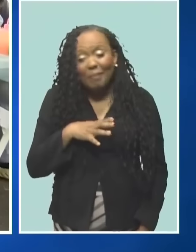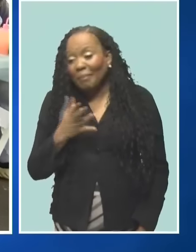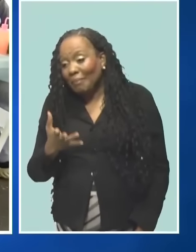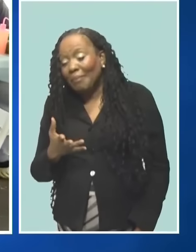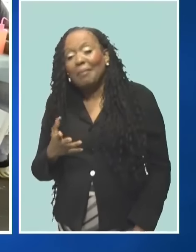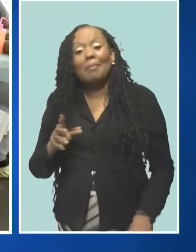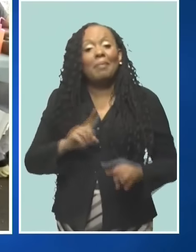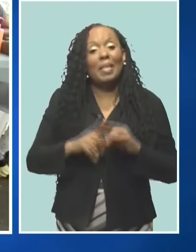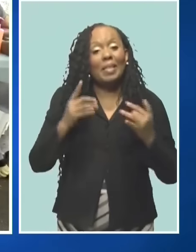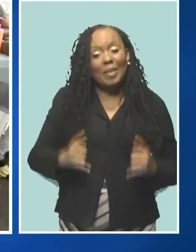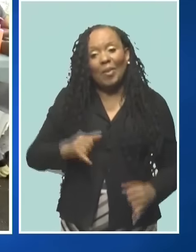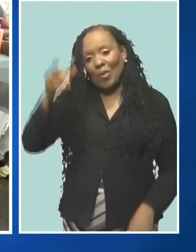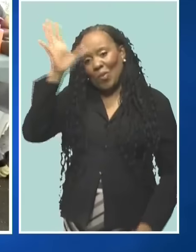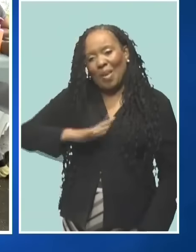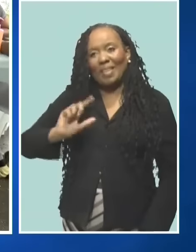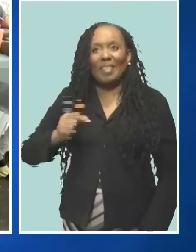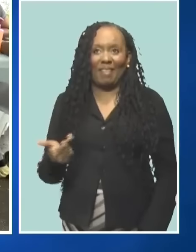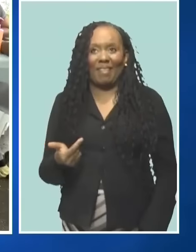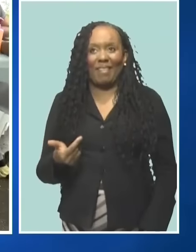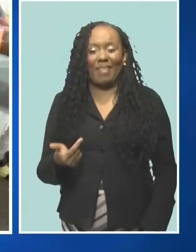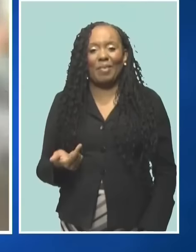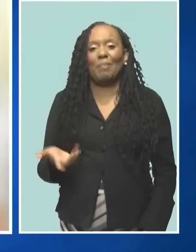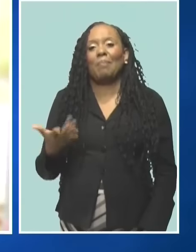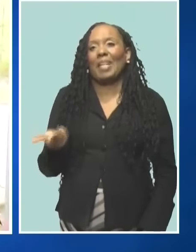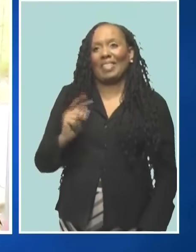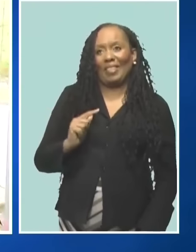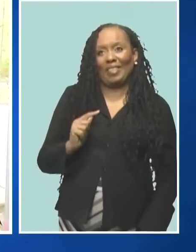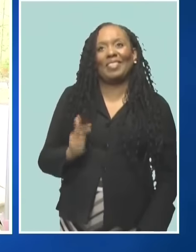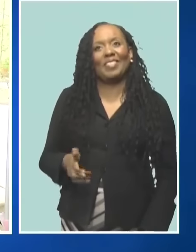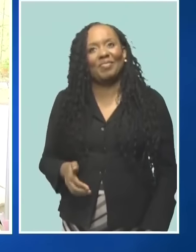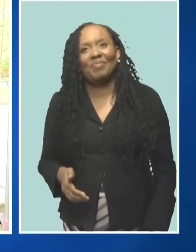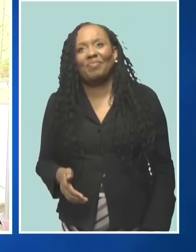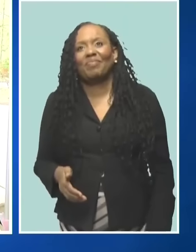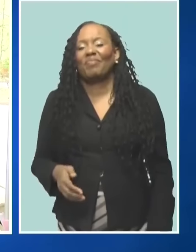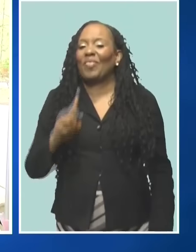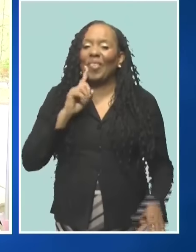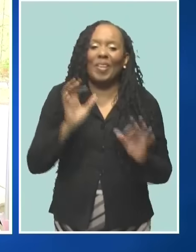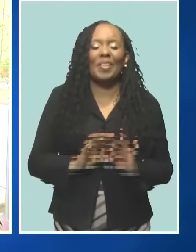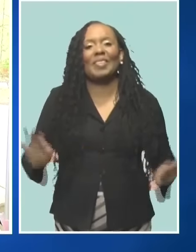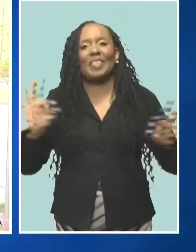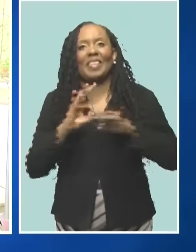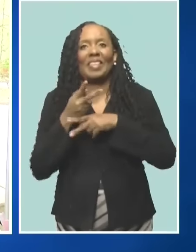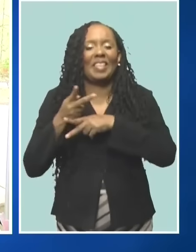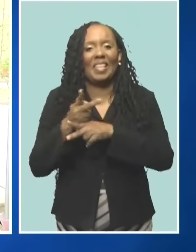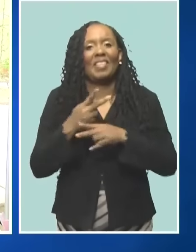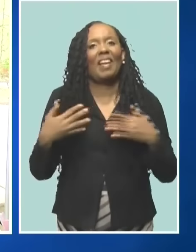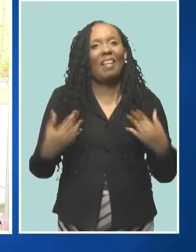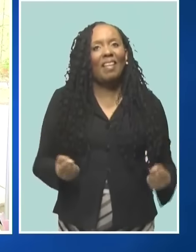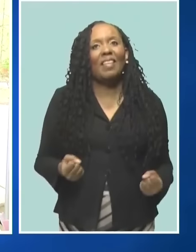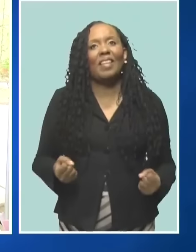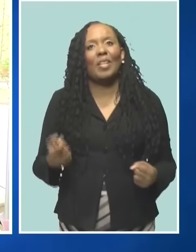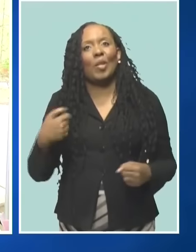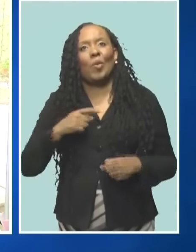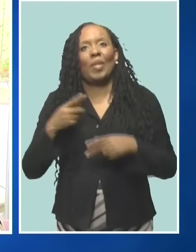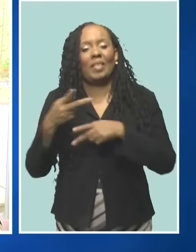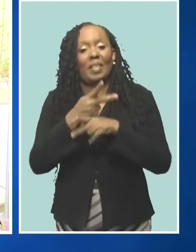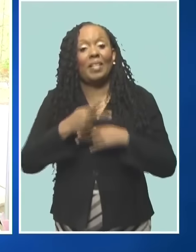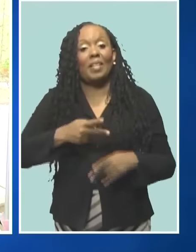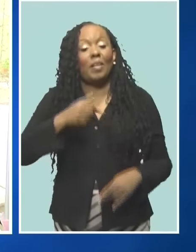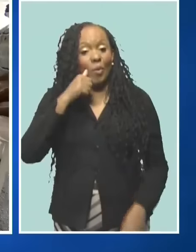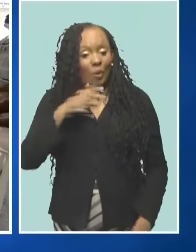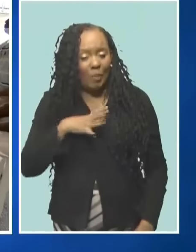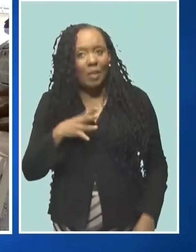I'm very thankful. Men, glad to see you. It's necessary to take care of our health. We take care of our females, so now today is